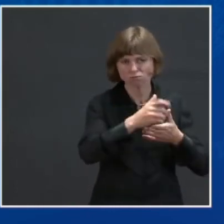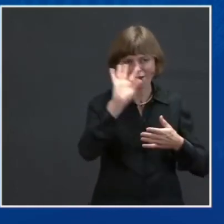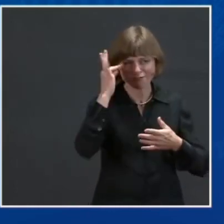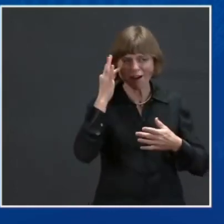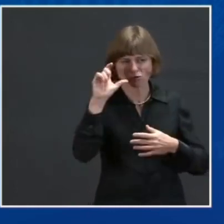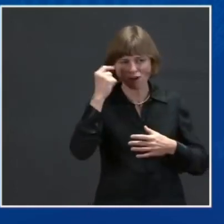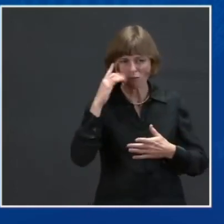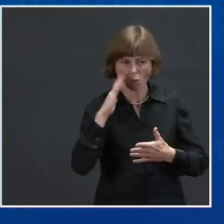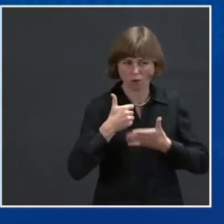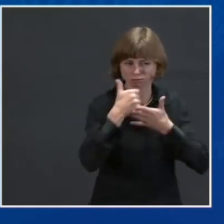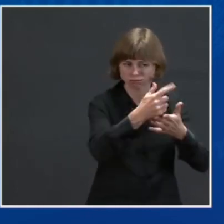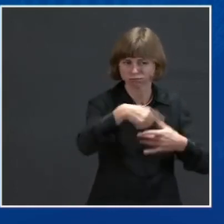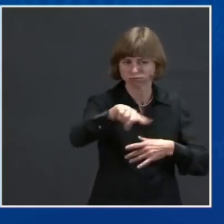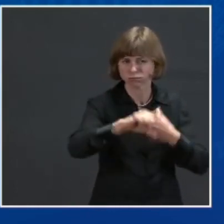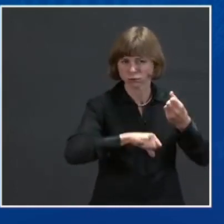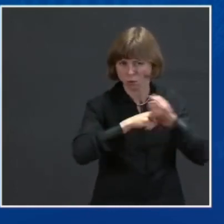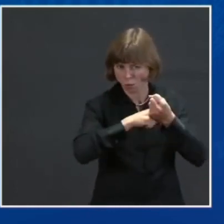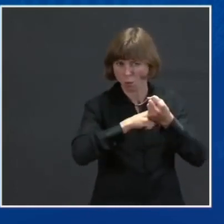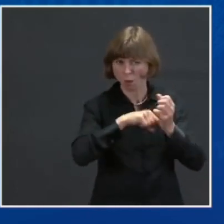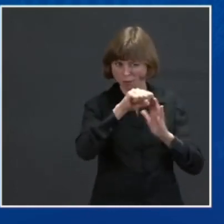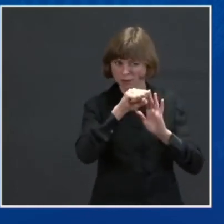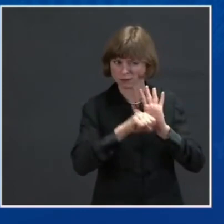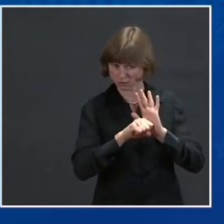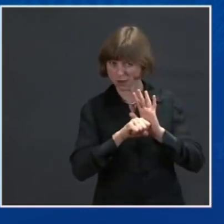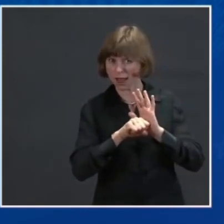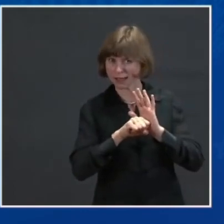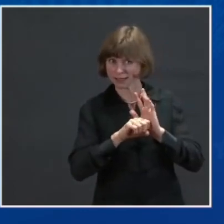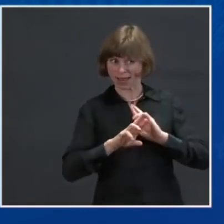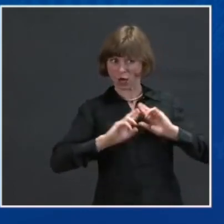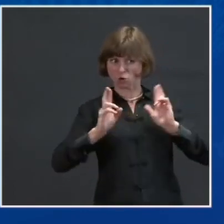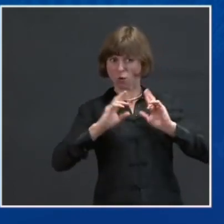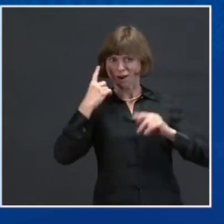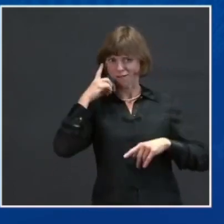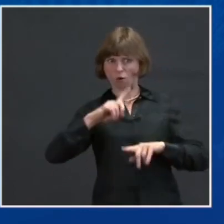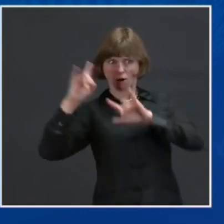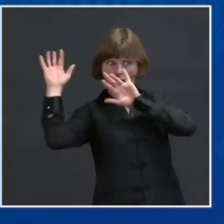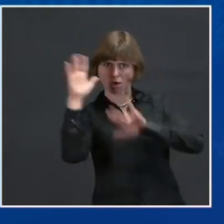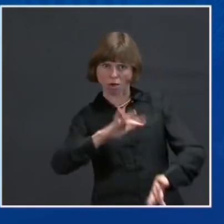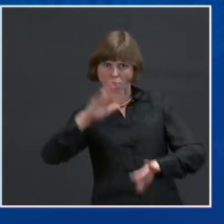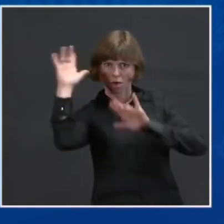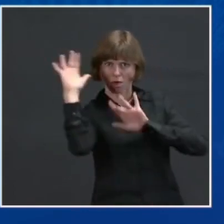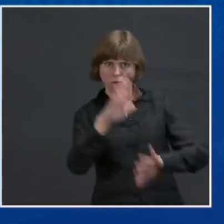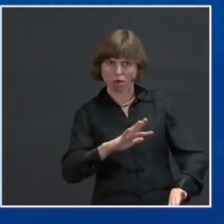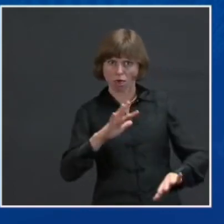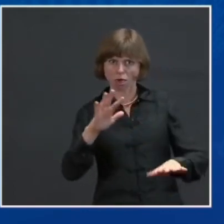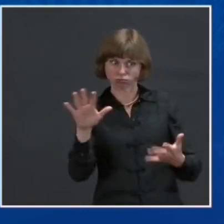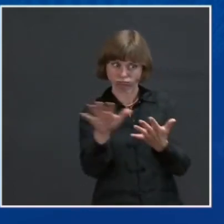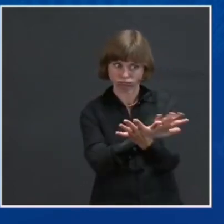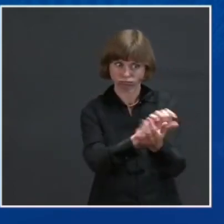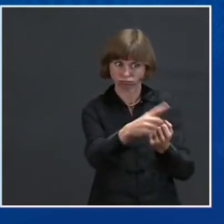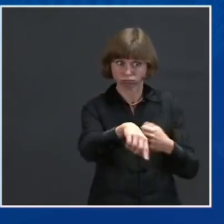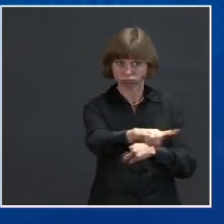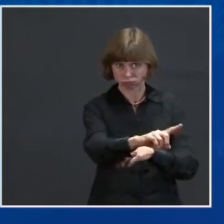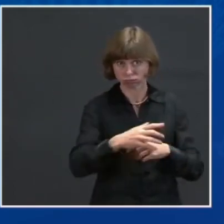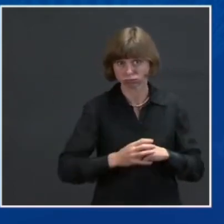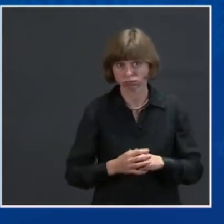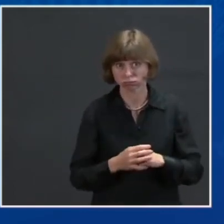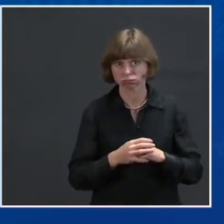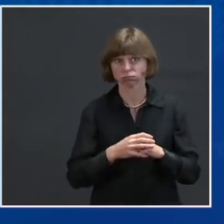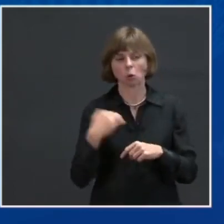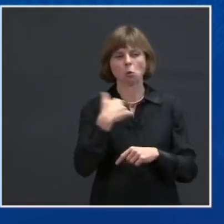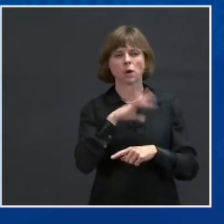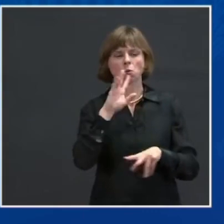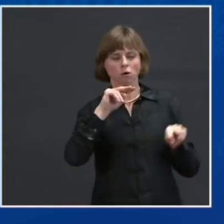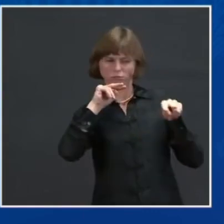to support state and local officials in preparing for and responding to the events that impact our citizens. We will, of course, continue to monitor